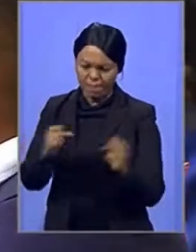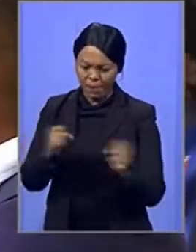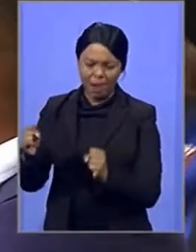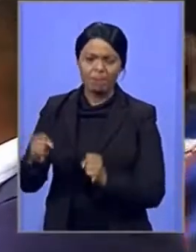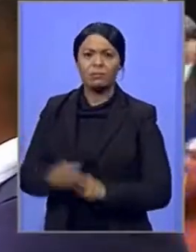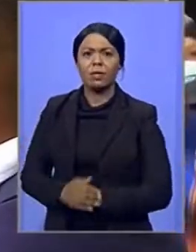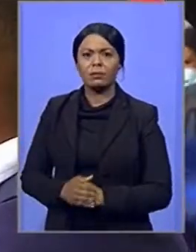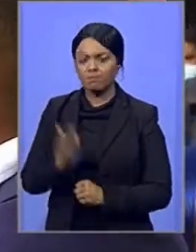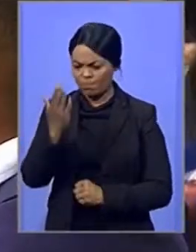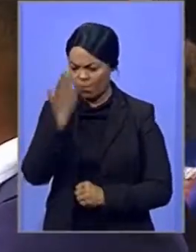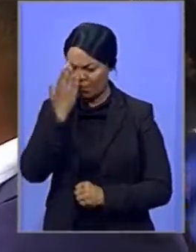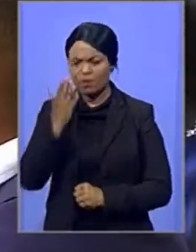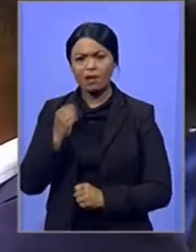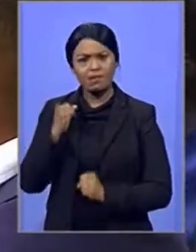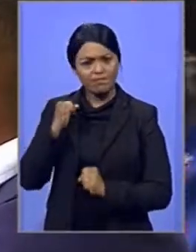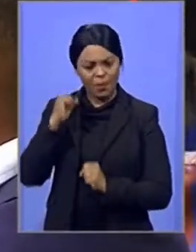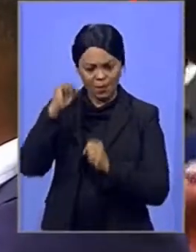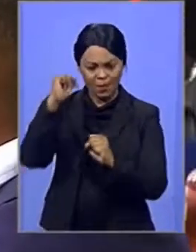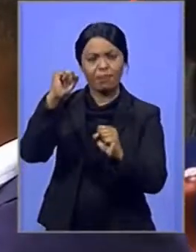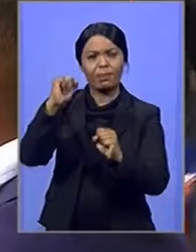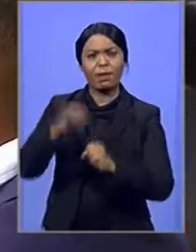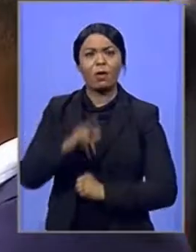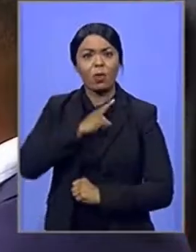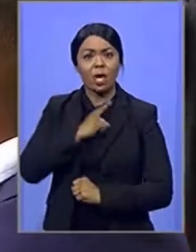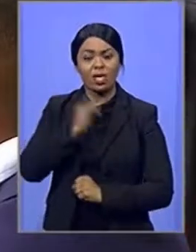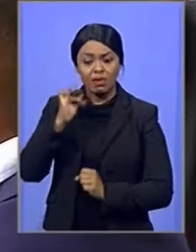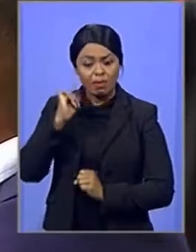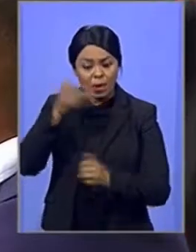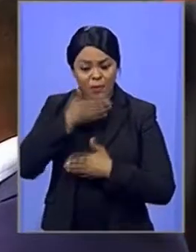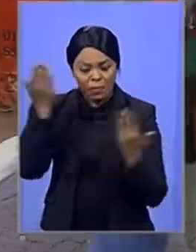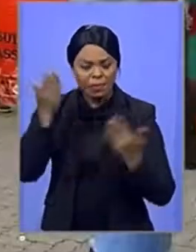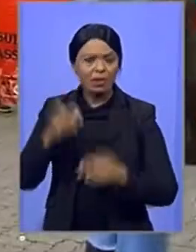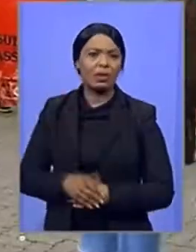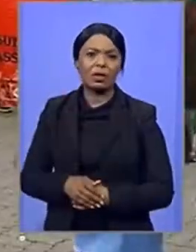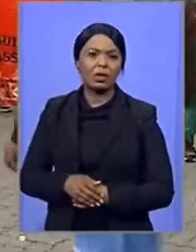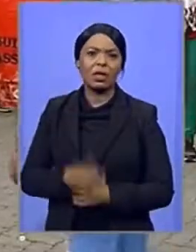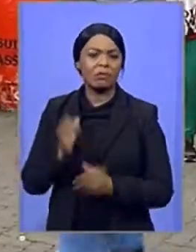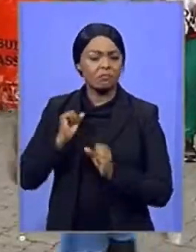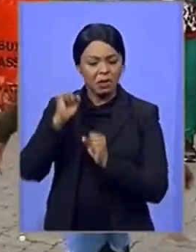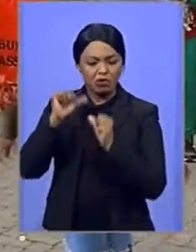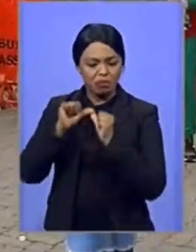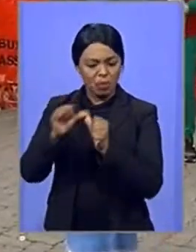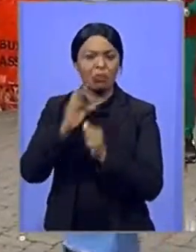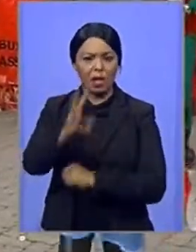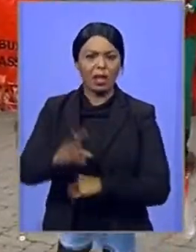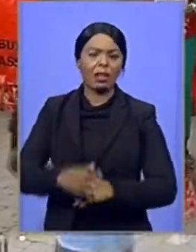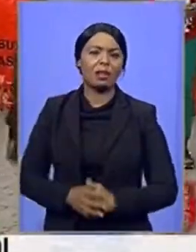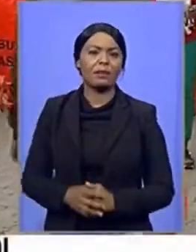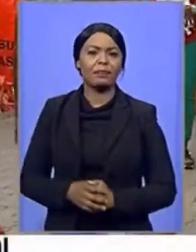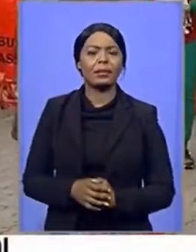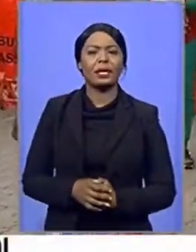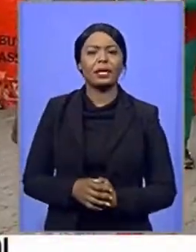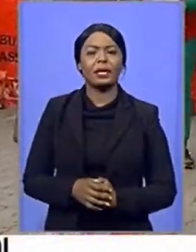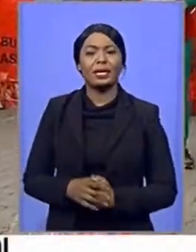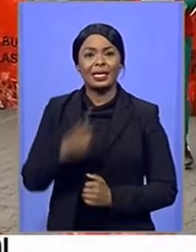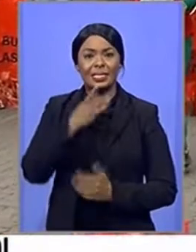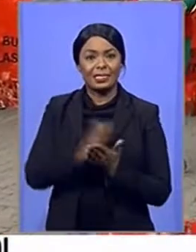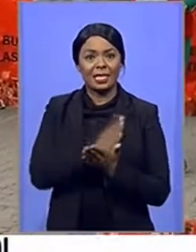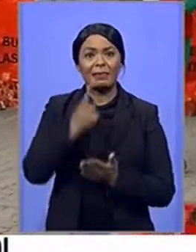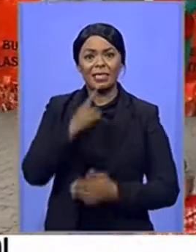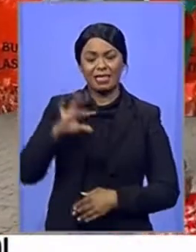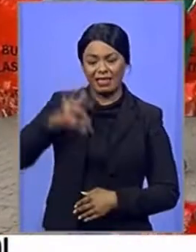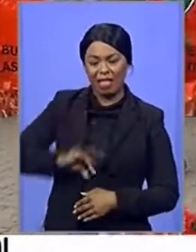to an indefinite strike up until the commission listens to the workers. Ba bangwe ba bašomi ba re megolo ya tlase e ama